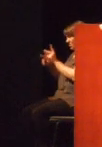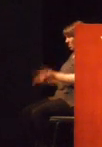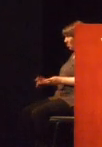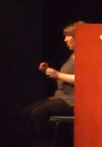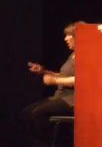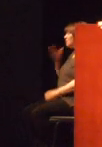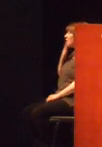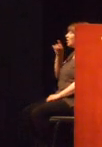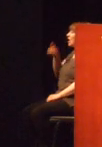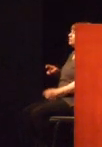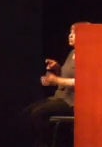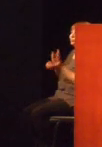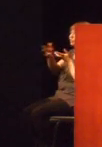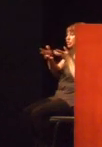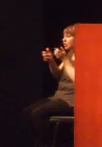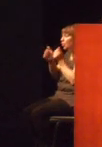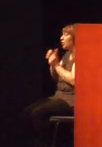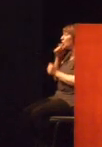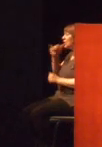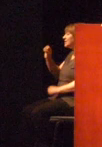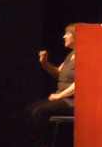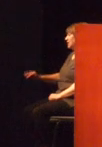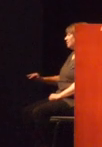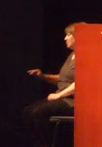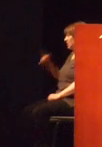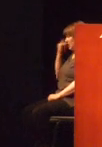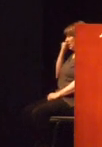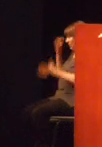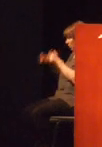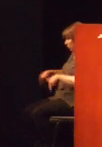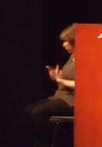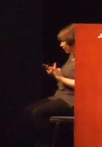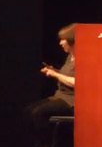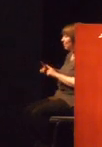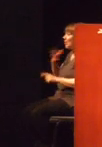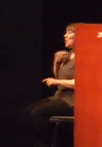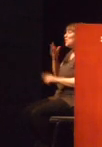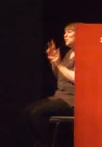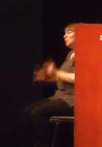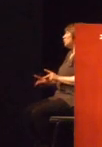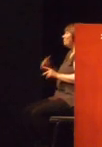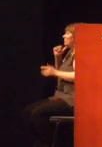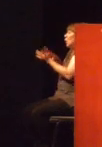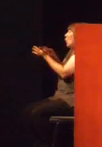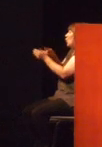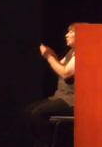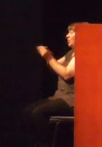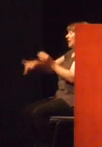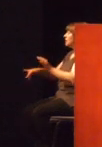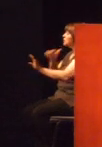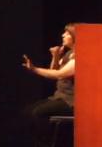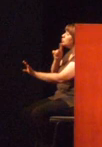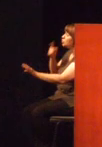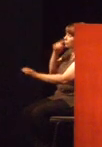racism in order to survive. Whereas white people often don't learn about racism, and it's not true for all white people. There are many